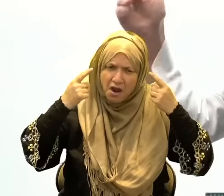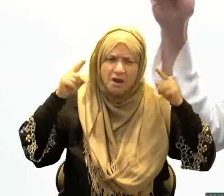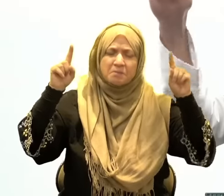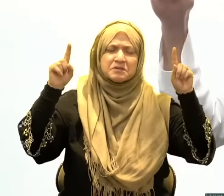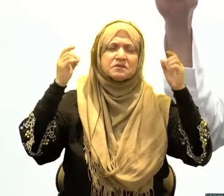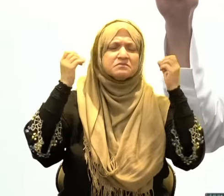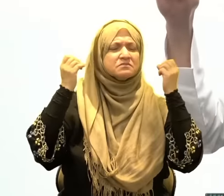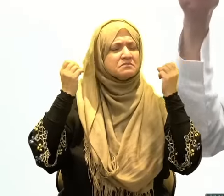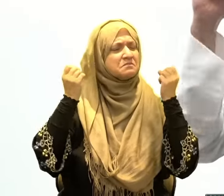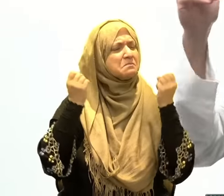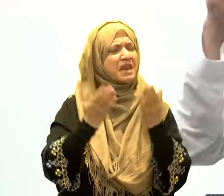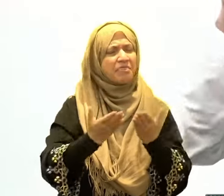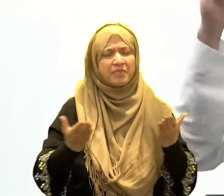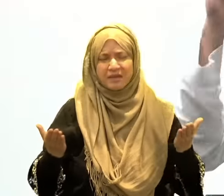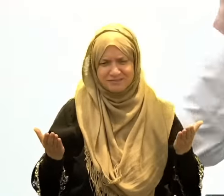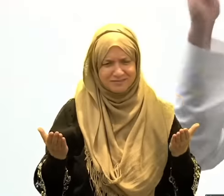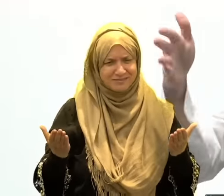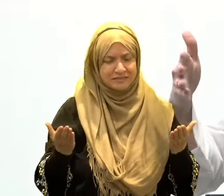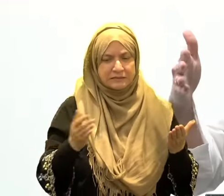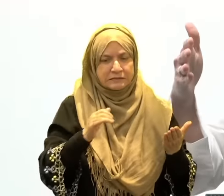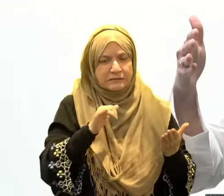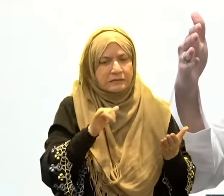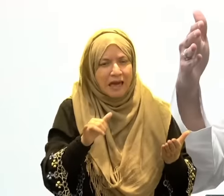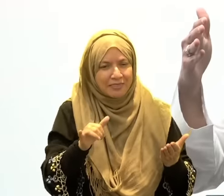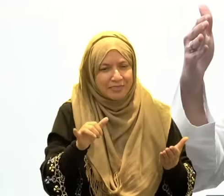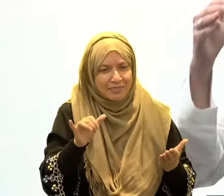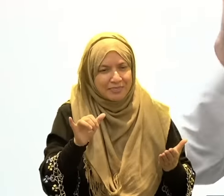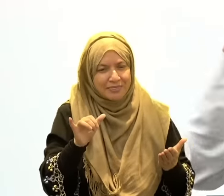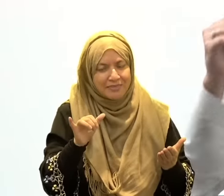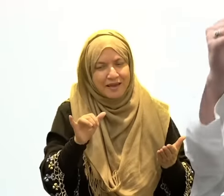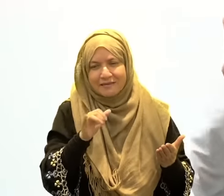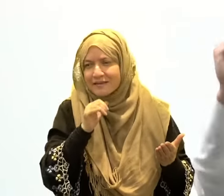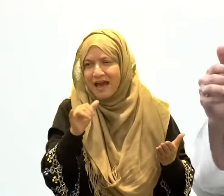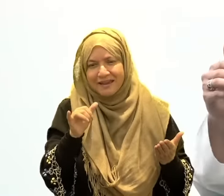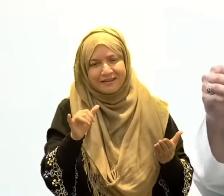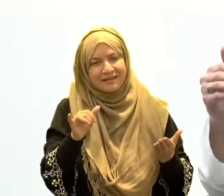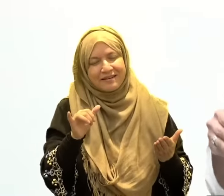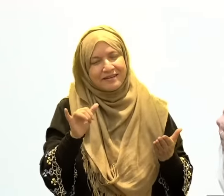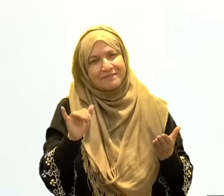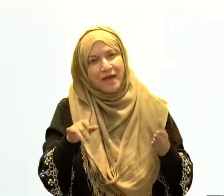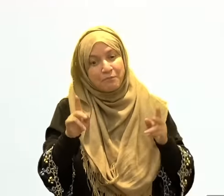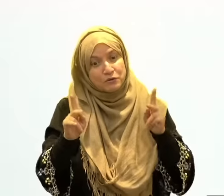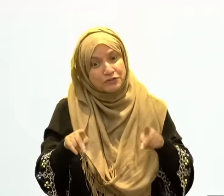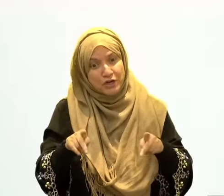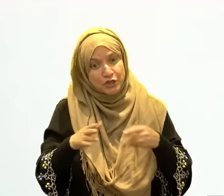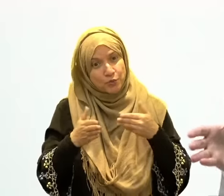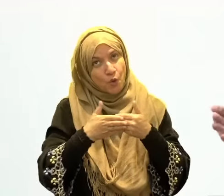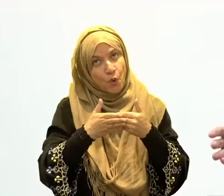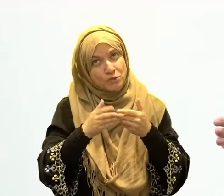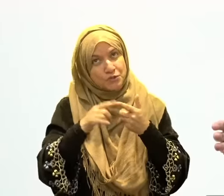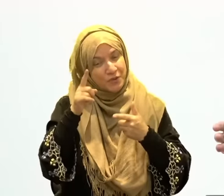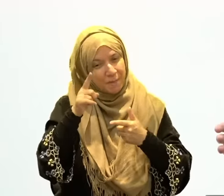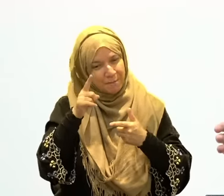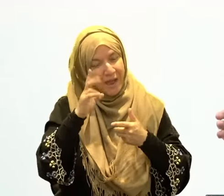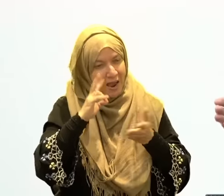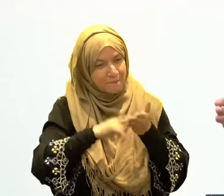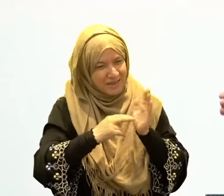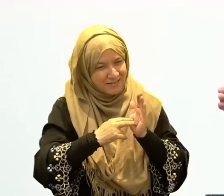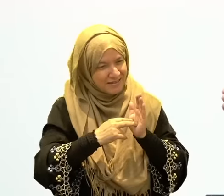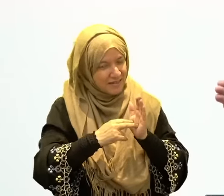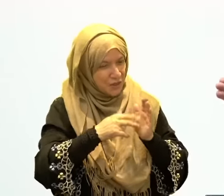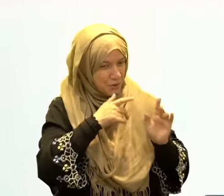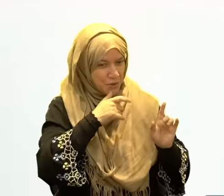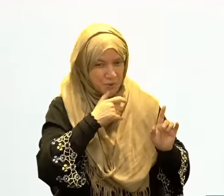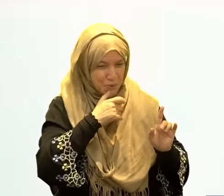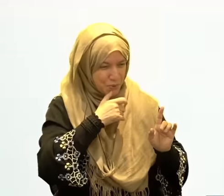just ruler, a person who led a nation perhaps, but did it with justice, a person who led at whatever level. And